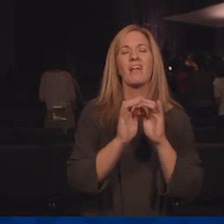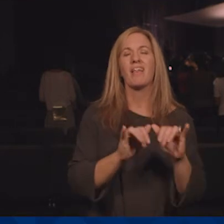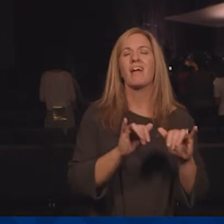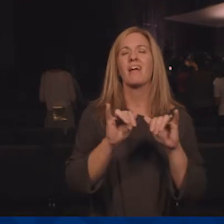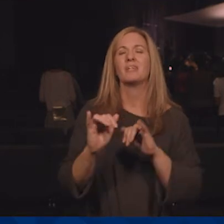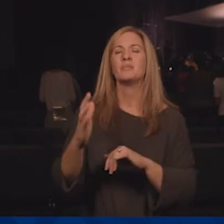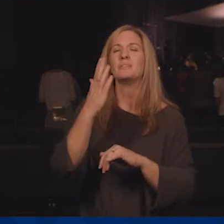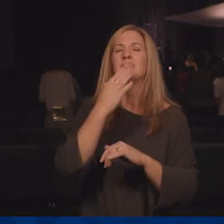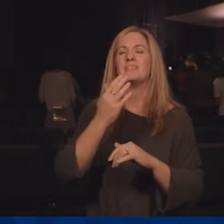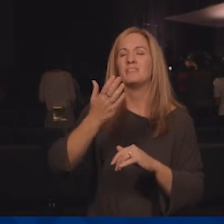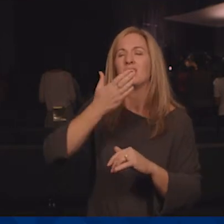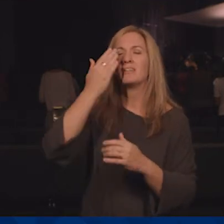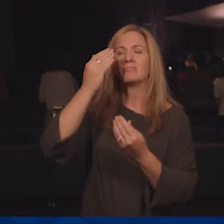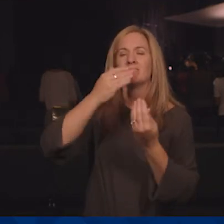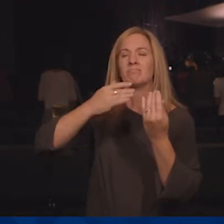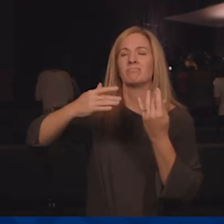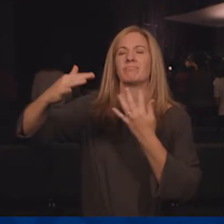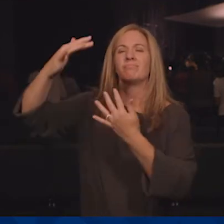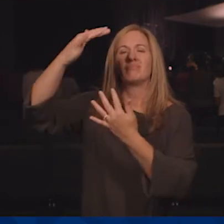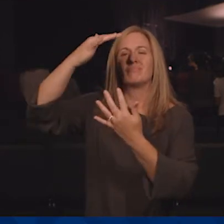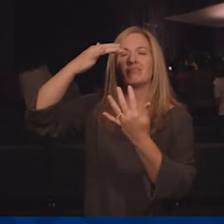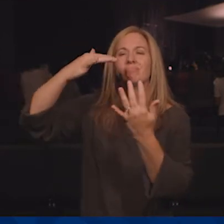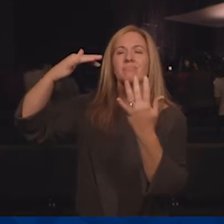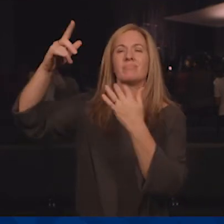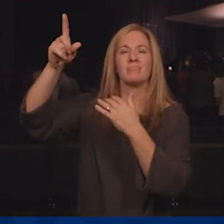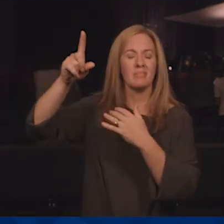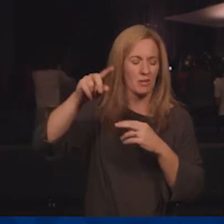Incense rise before you,